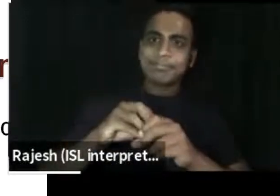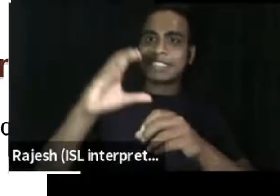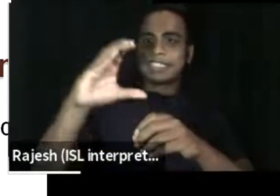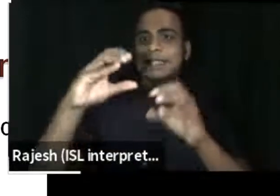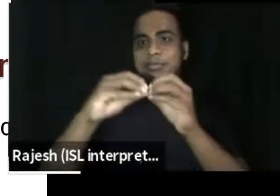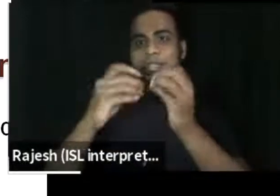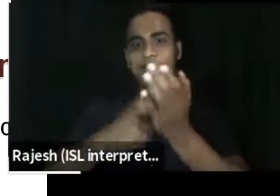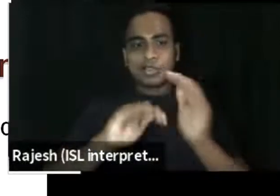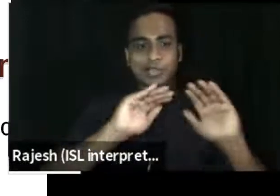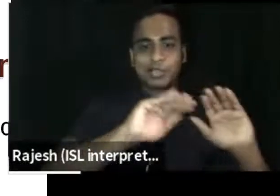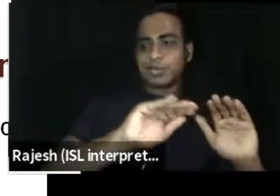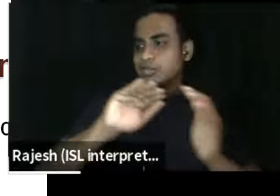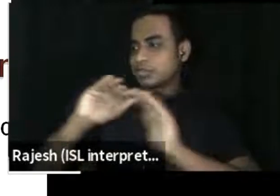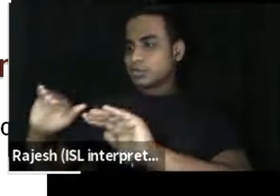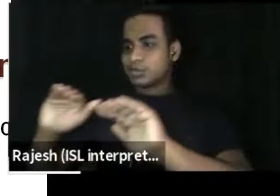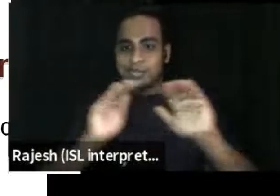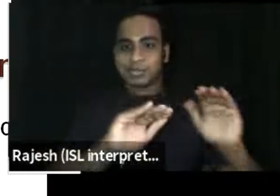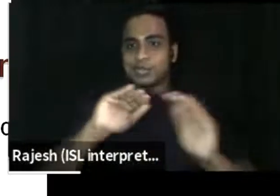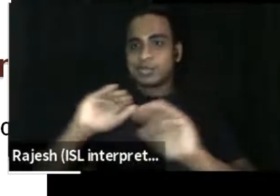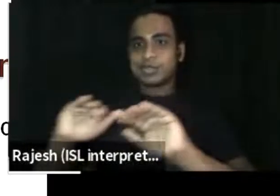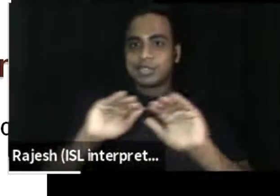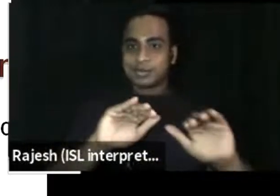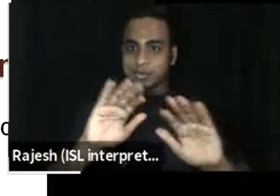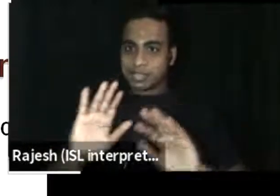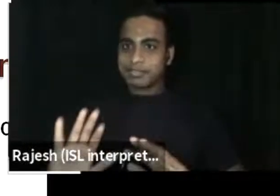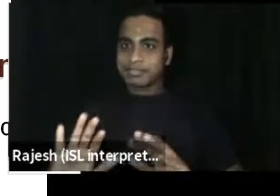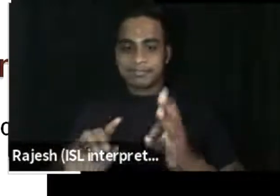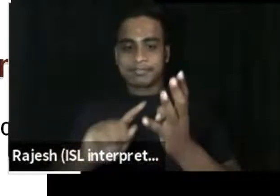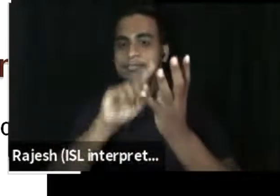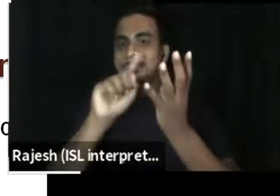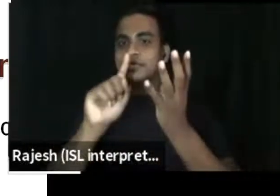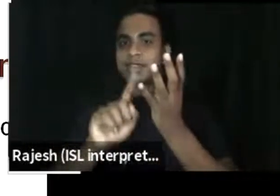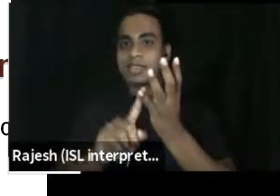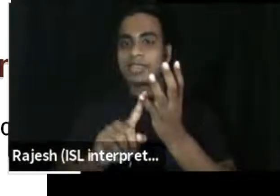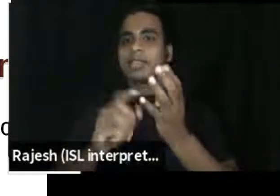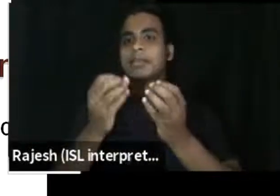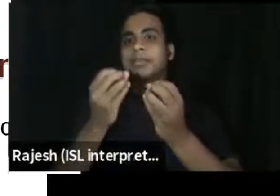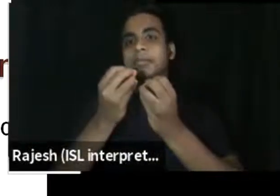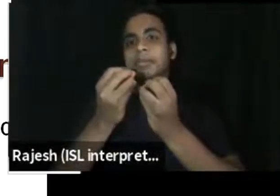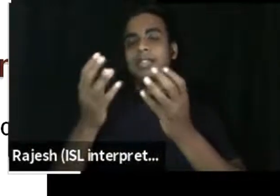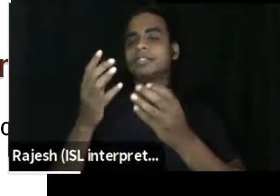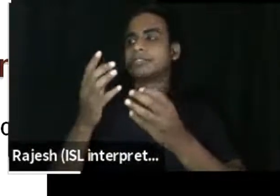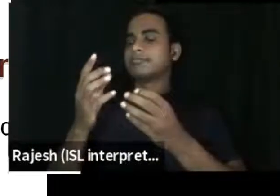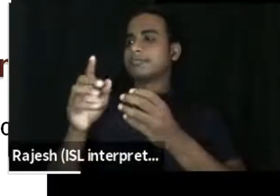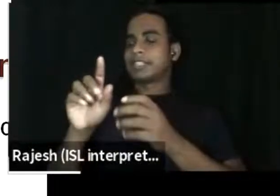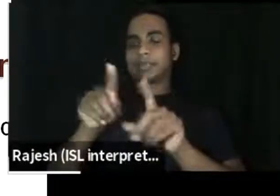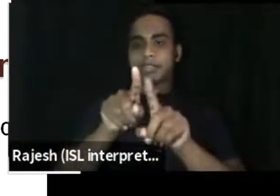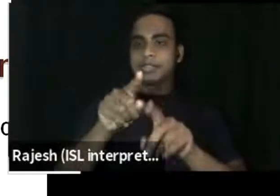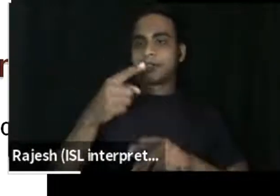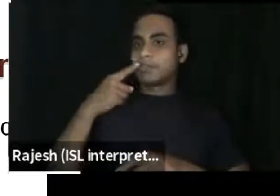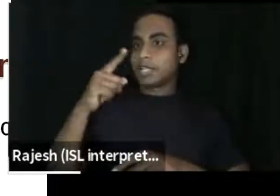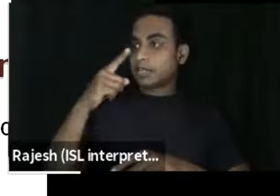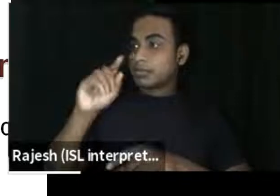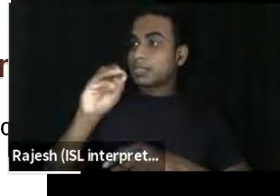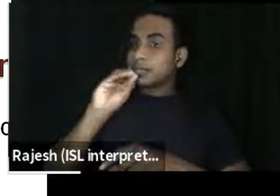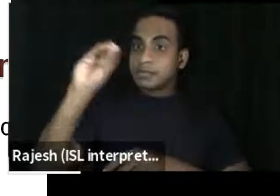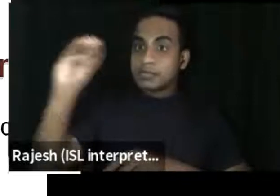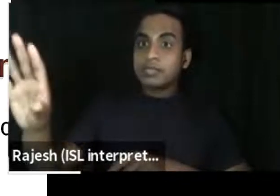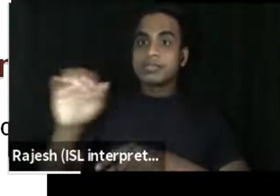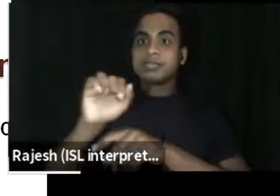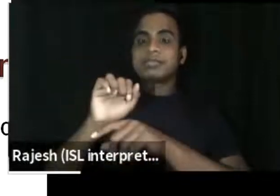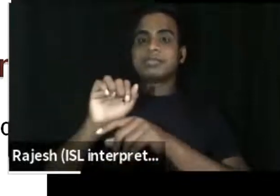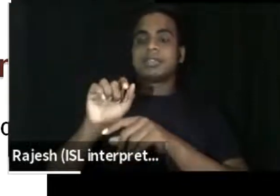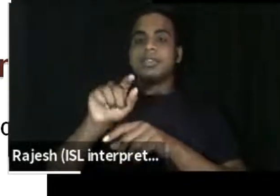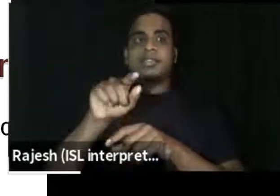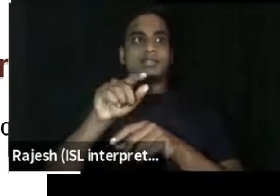rehabilitation. The multi-stakeholders who are involved, it's about talking to the parents, it's about talking to the teachers, it's about